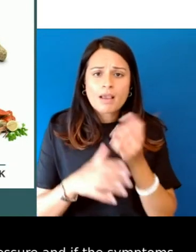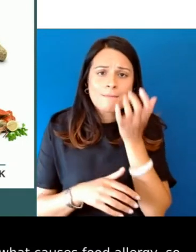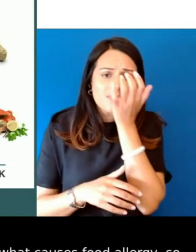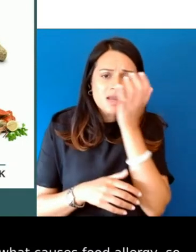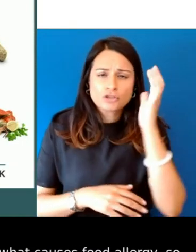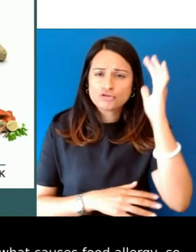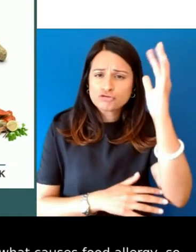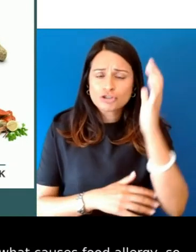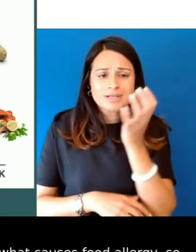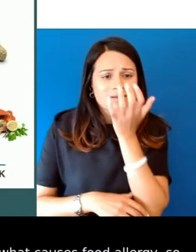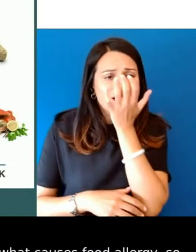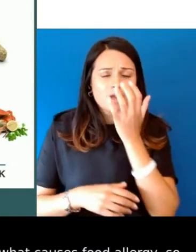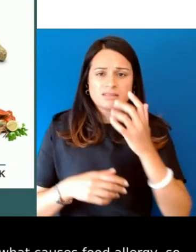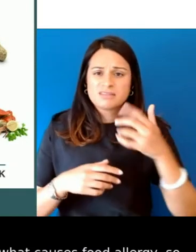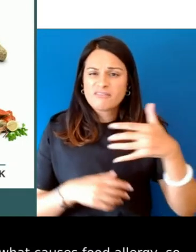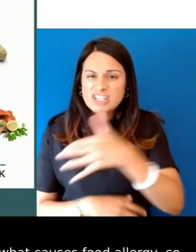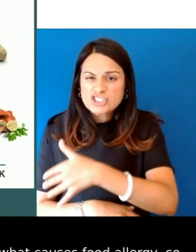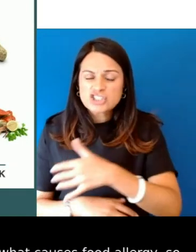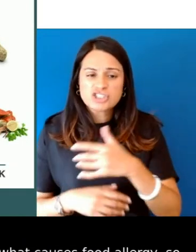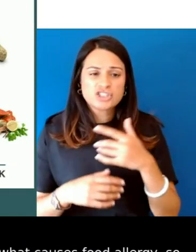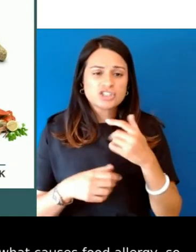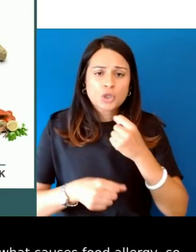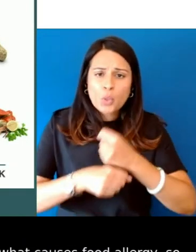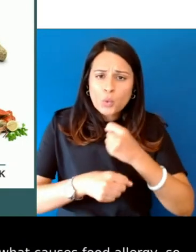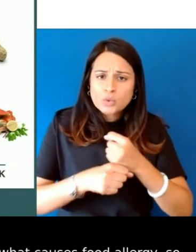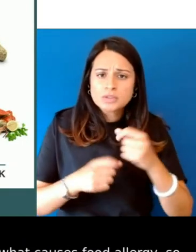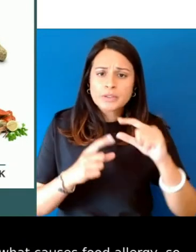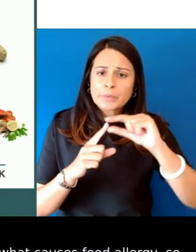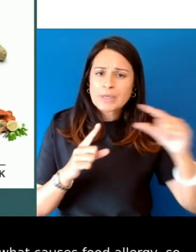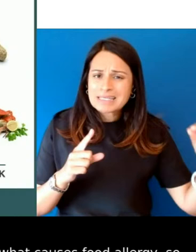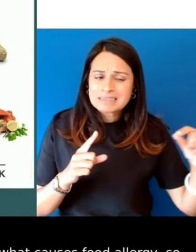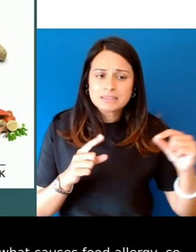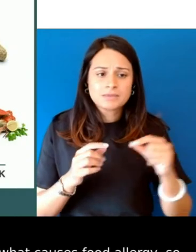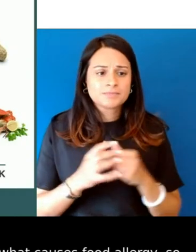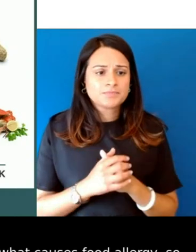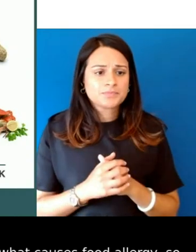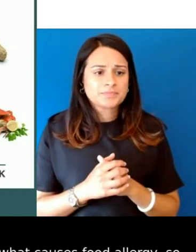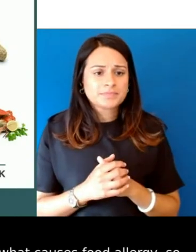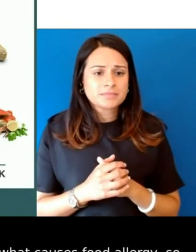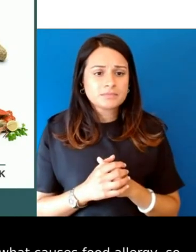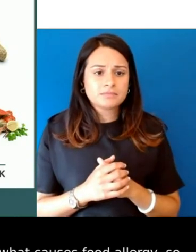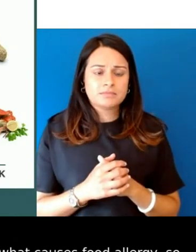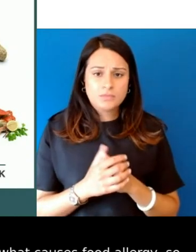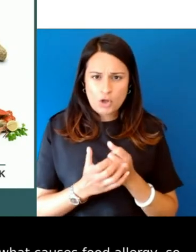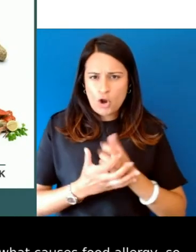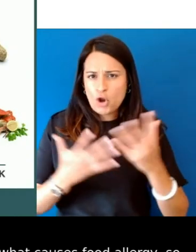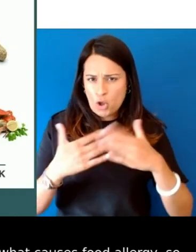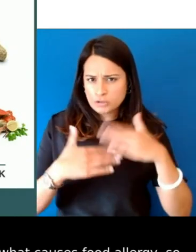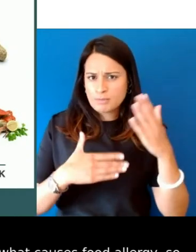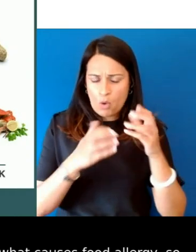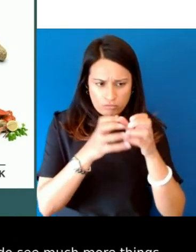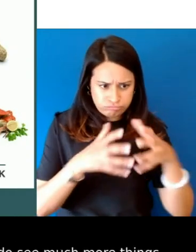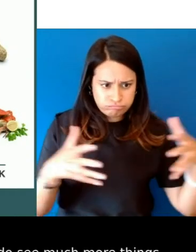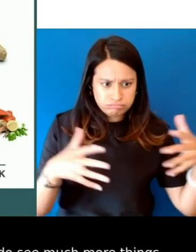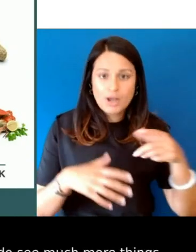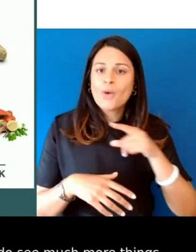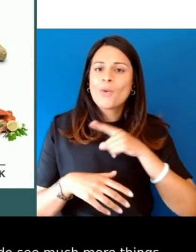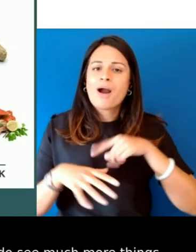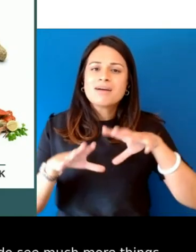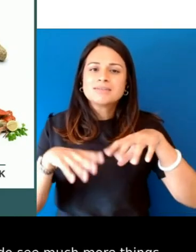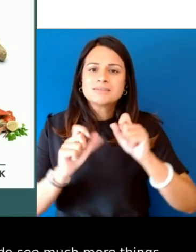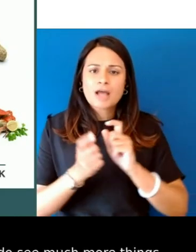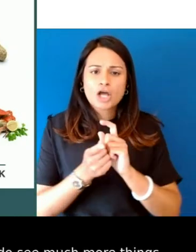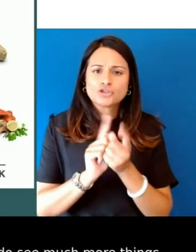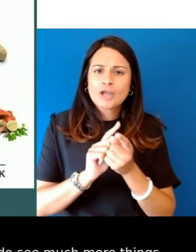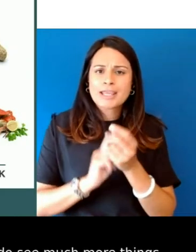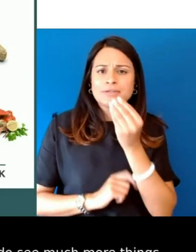shellfish gluten and wheat we do see much more things coming through particularly as we've all started to change our diets and